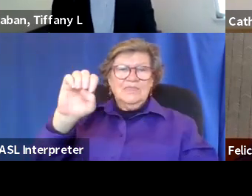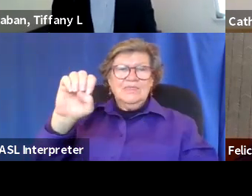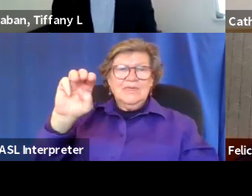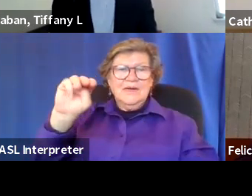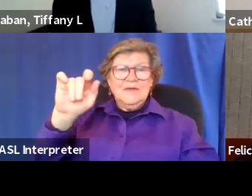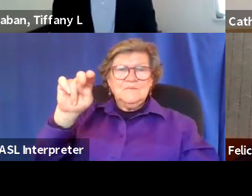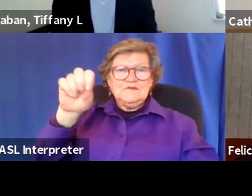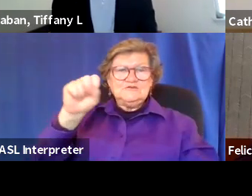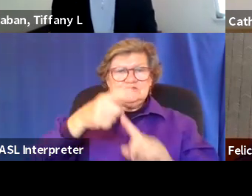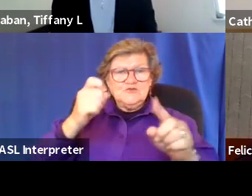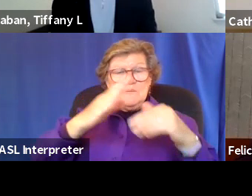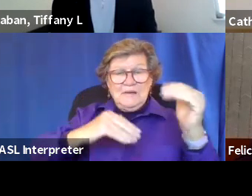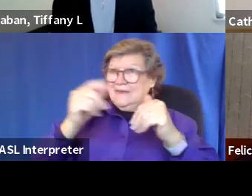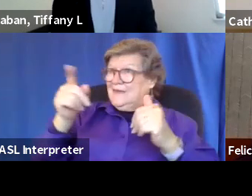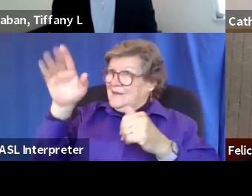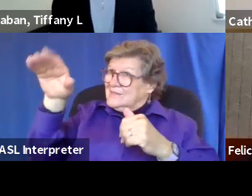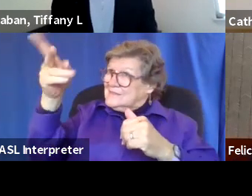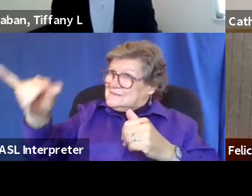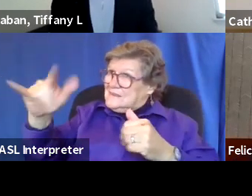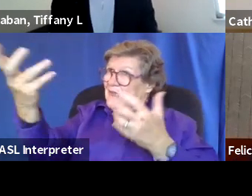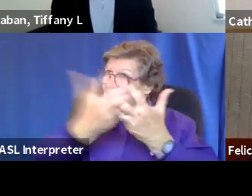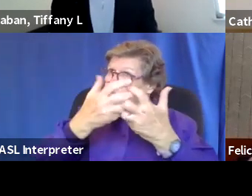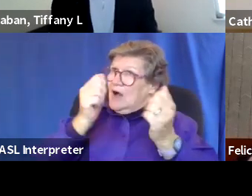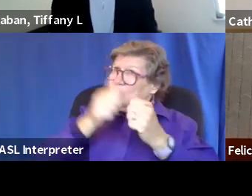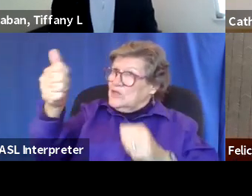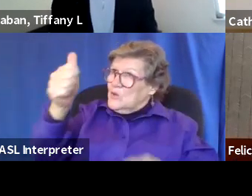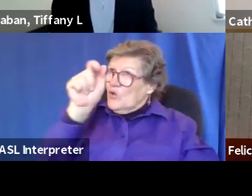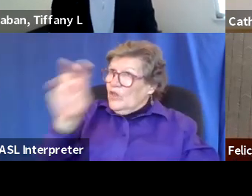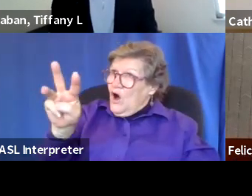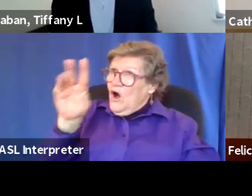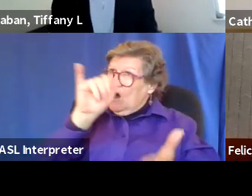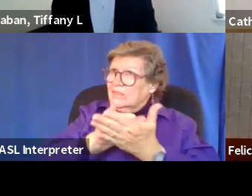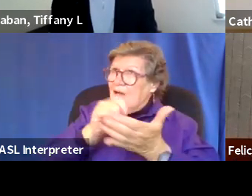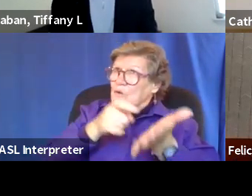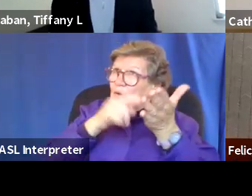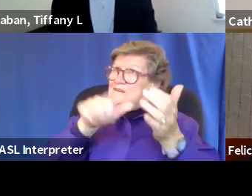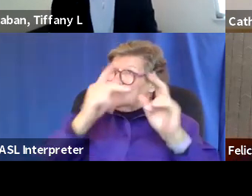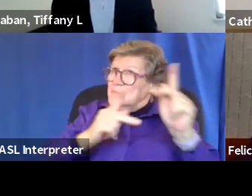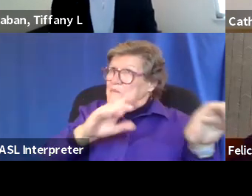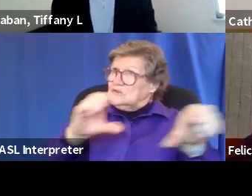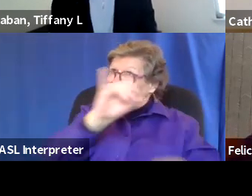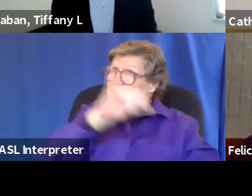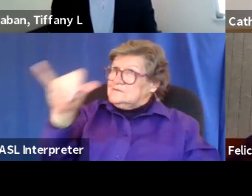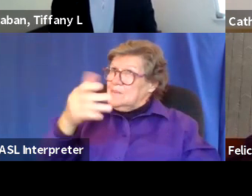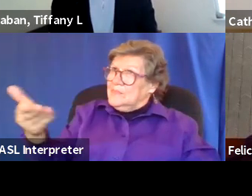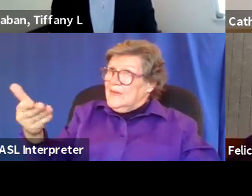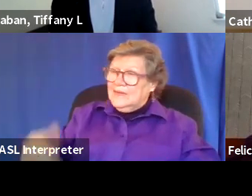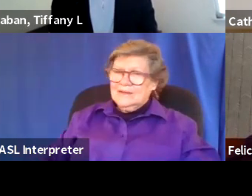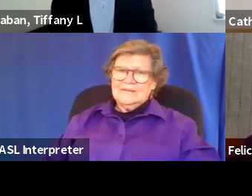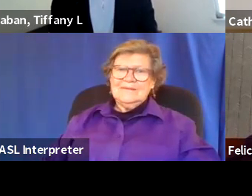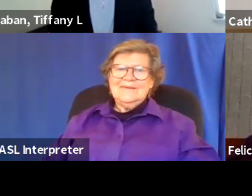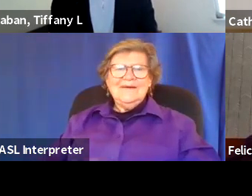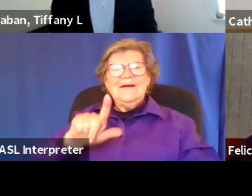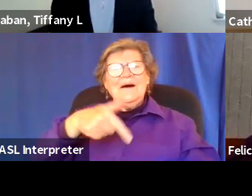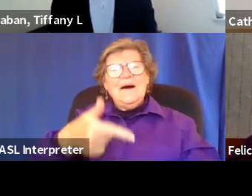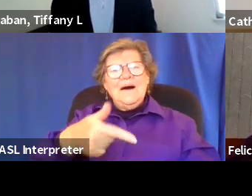we actually made the city comply with its own laws that it requires other people to do as well. And Felicia, we didn't get to